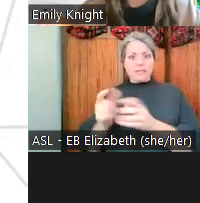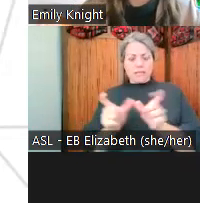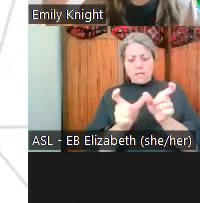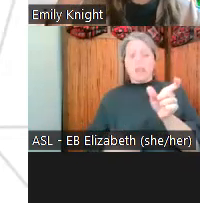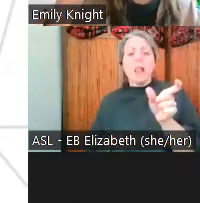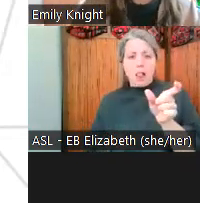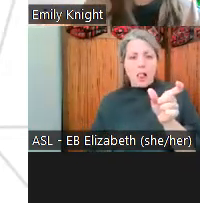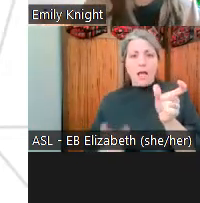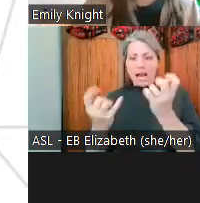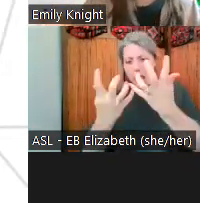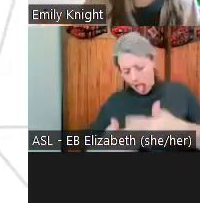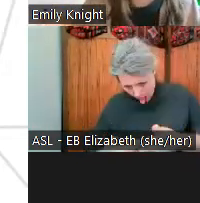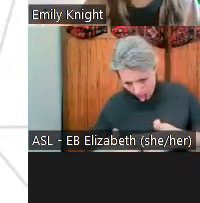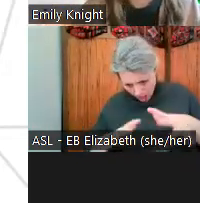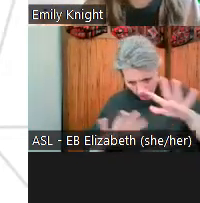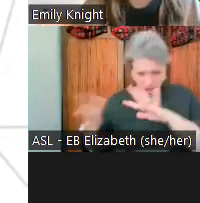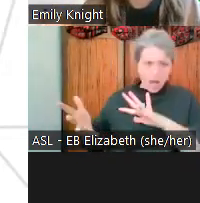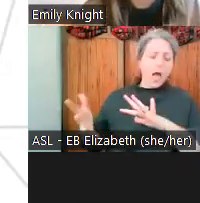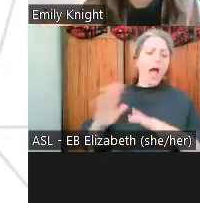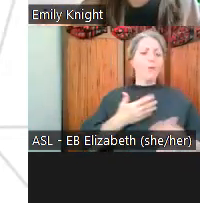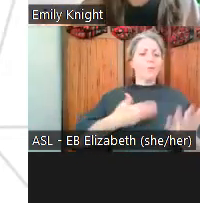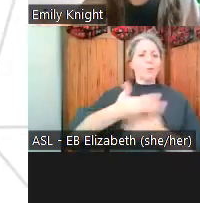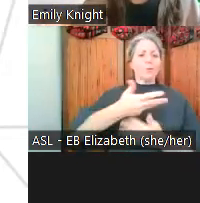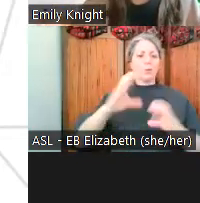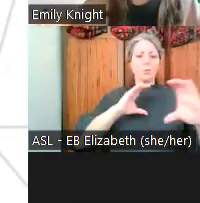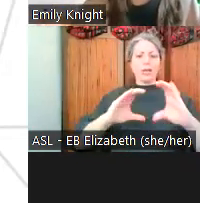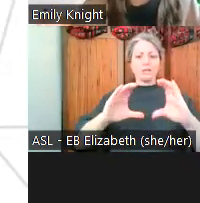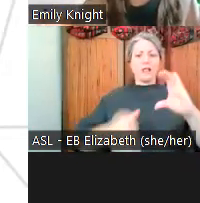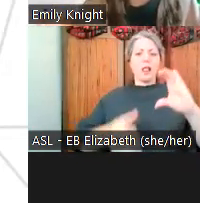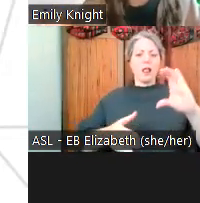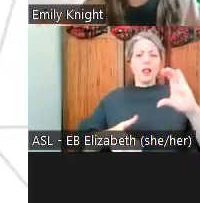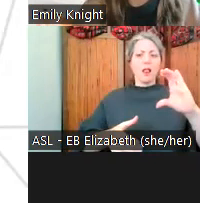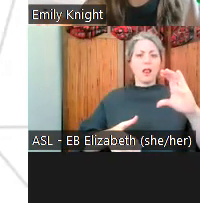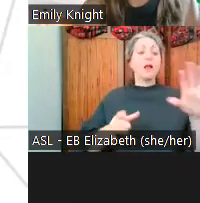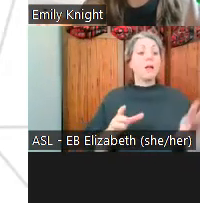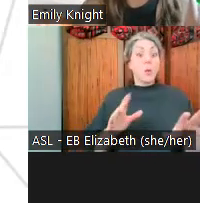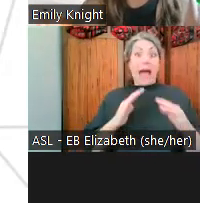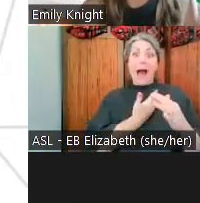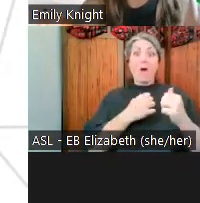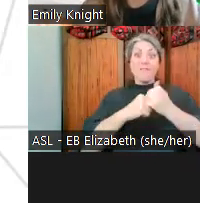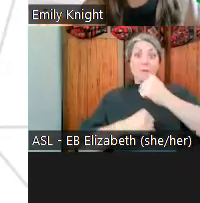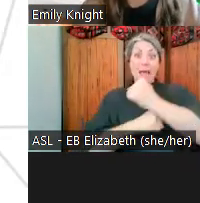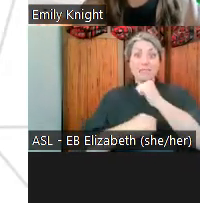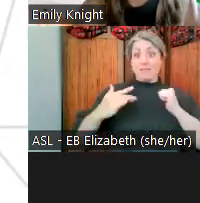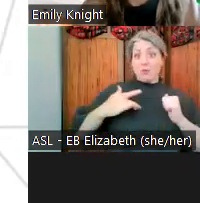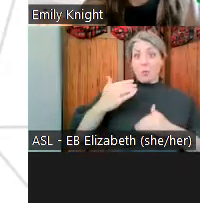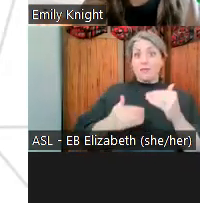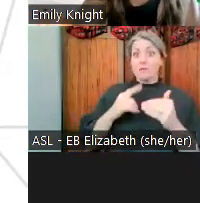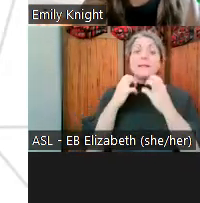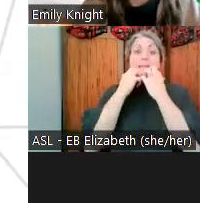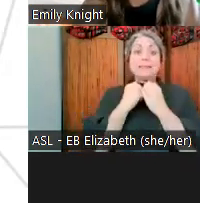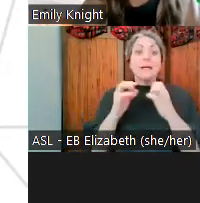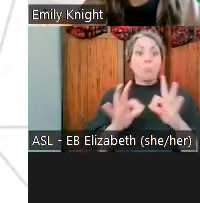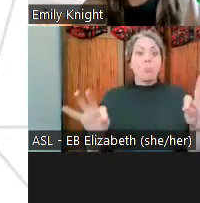have a cascading impact on our social communication. And so the foundations of our sensory processing are really important